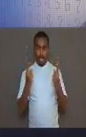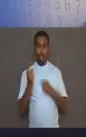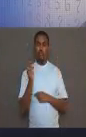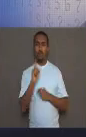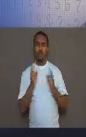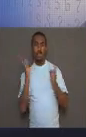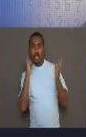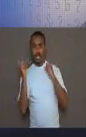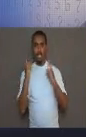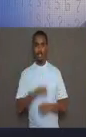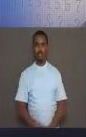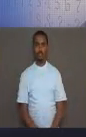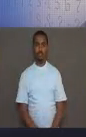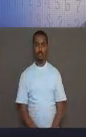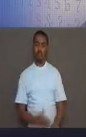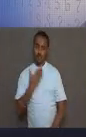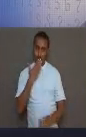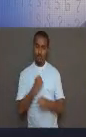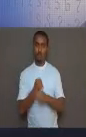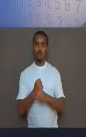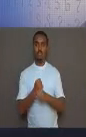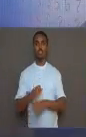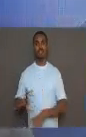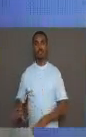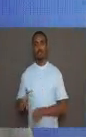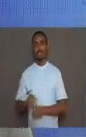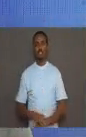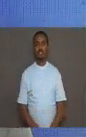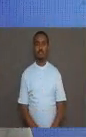what we hear. Good work, students.